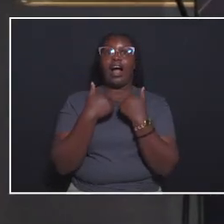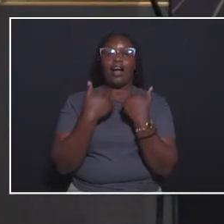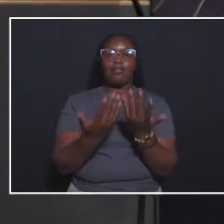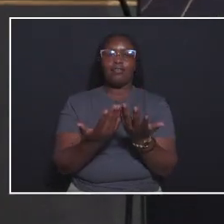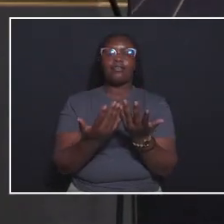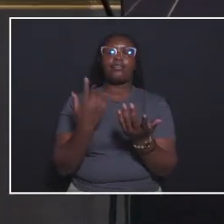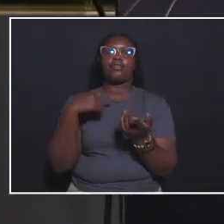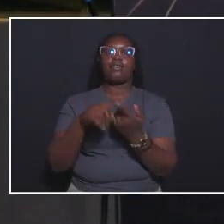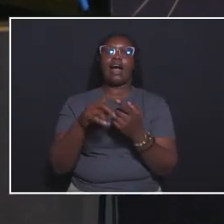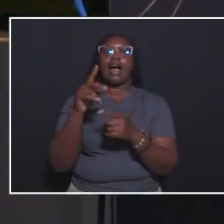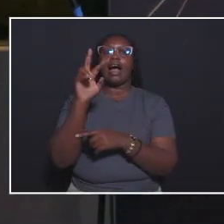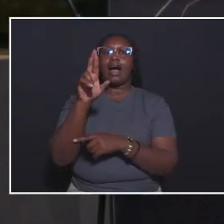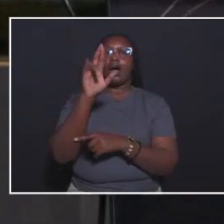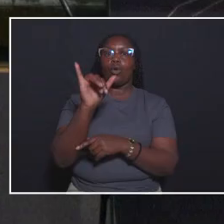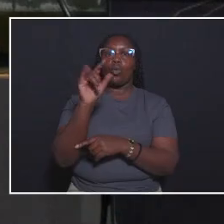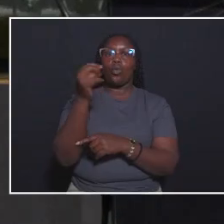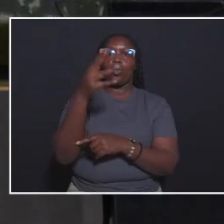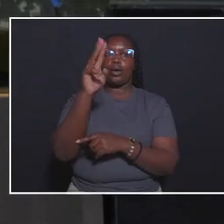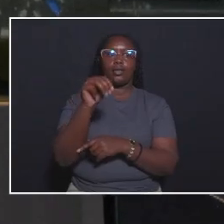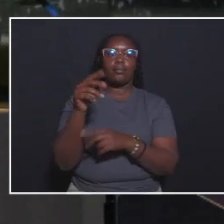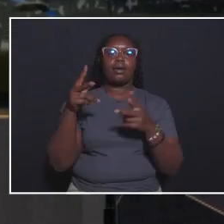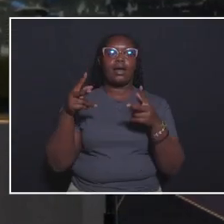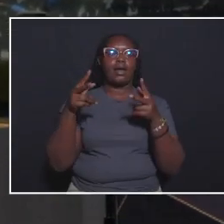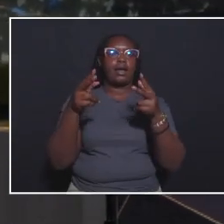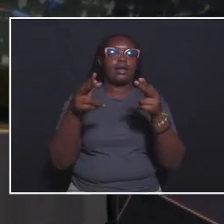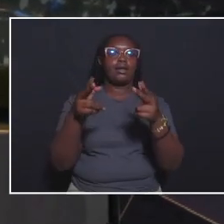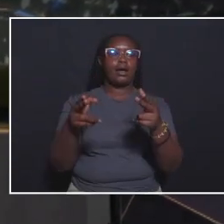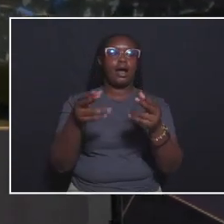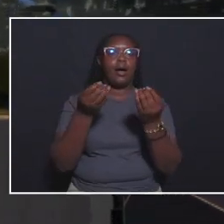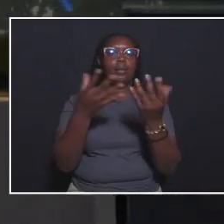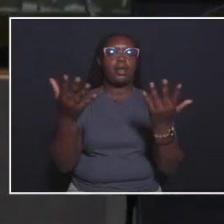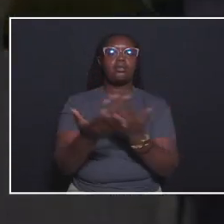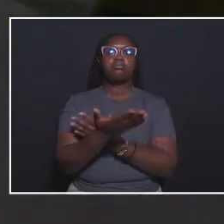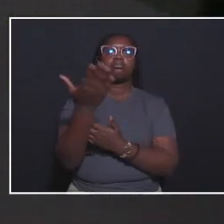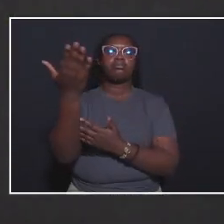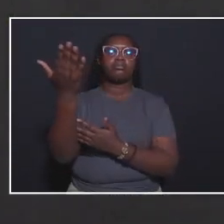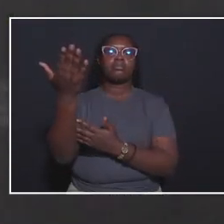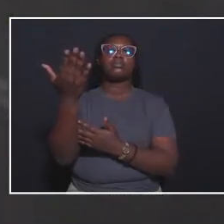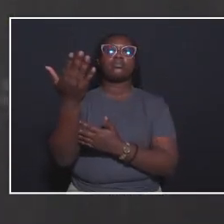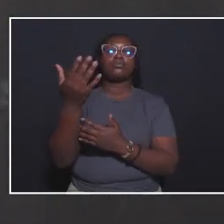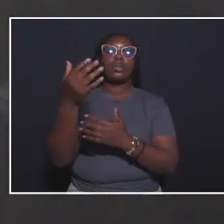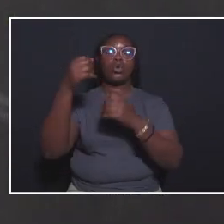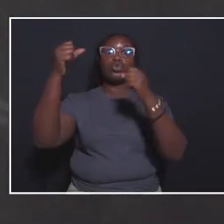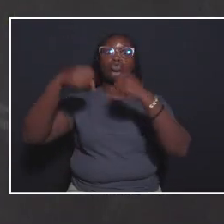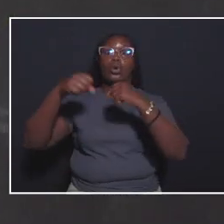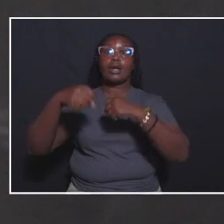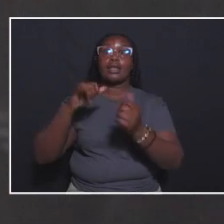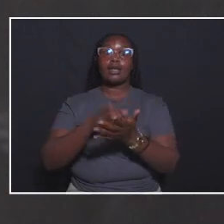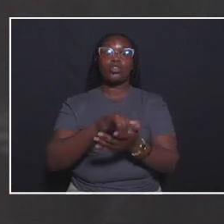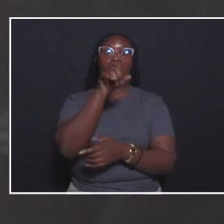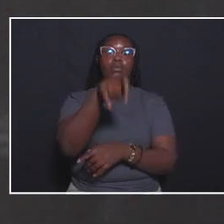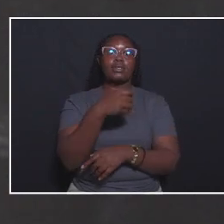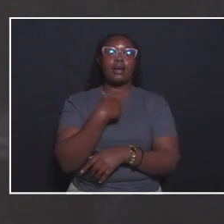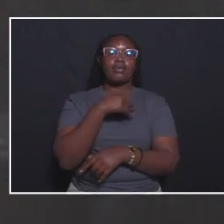how many editors do you have here? Editors, show of hand. Do you guys agree that there is a rhythm to how